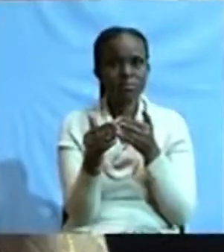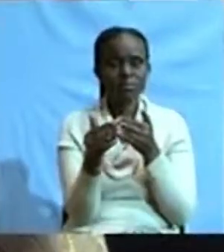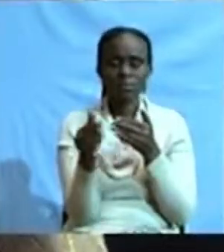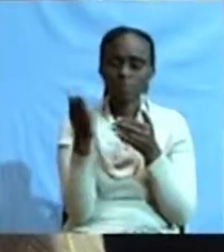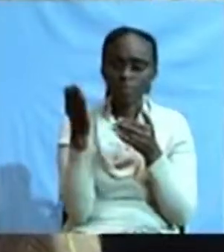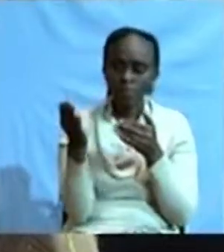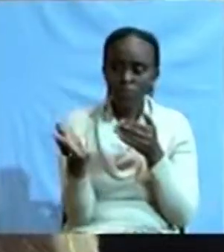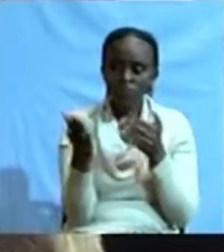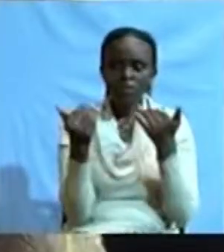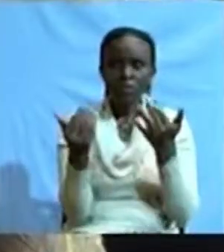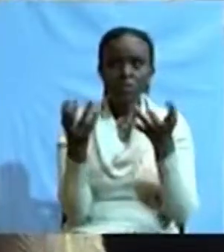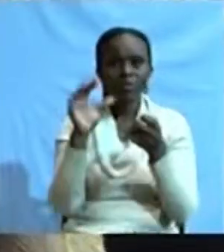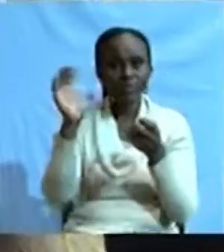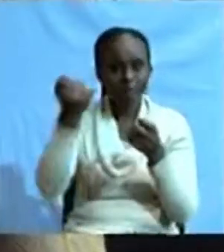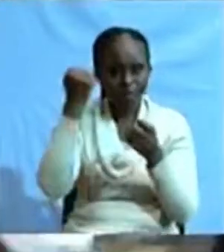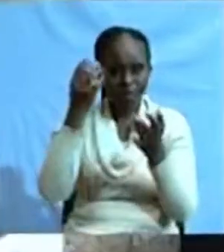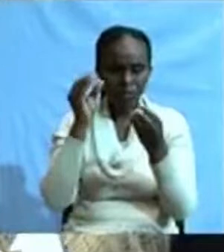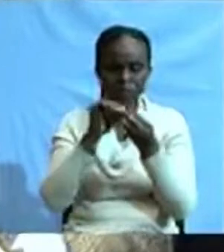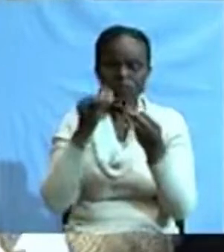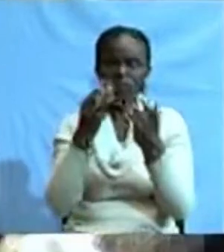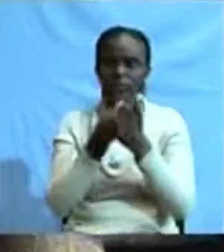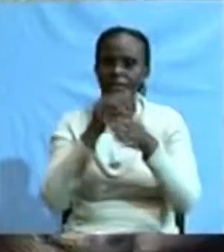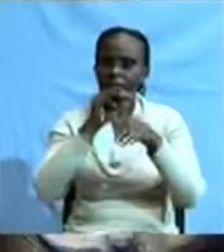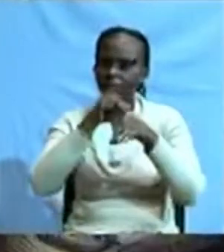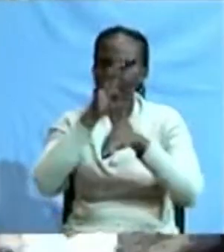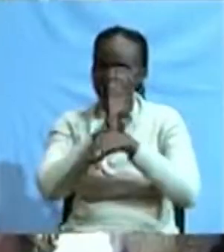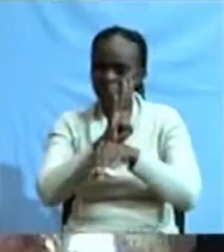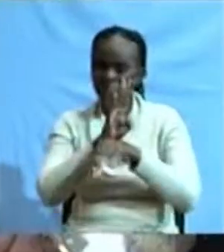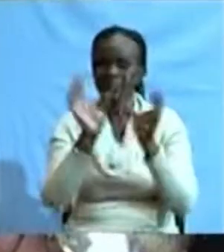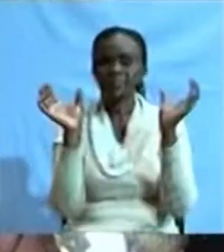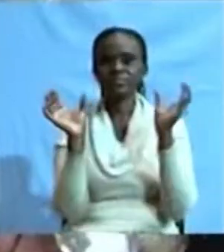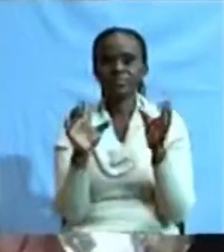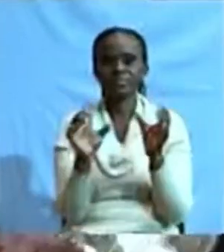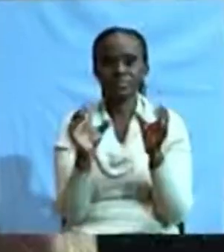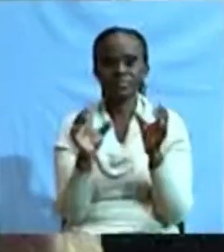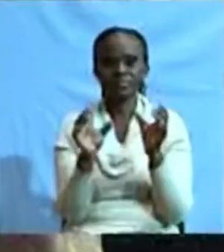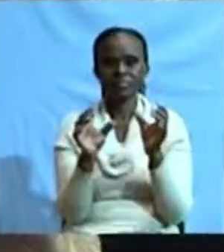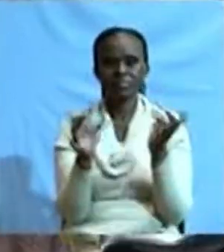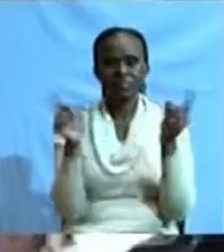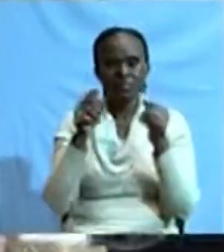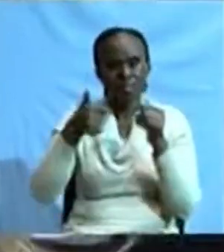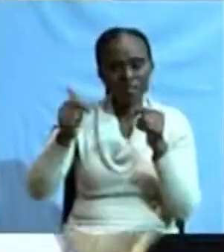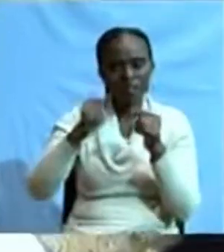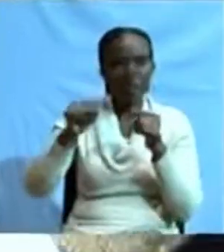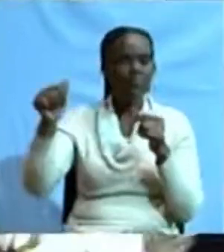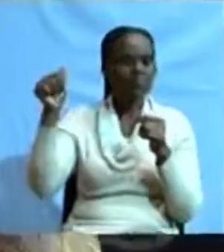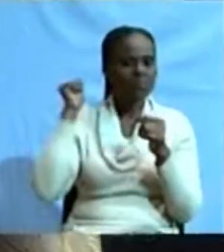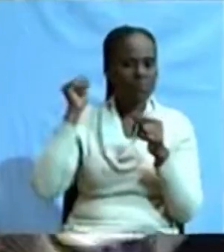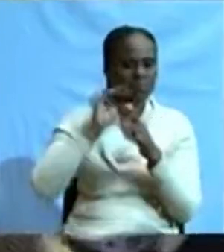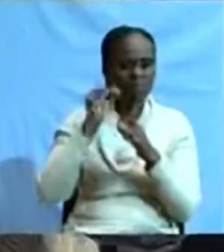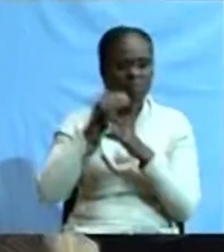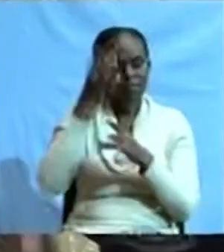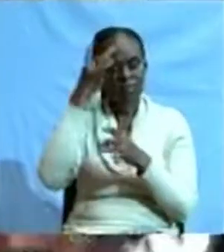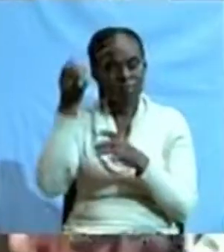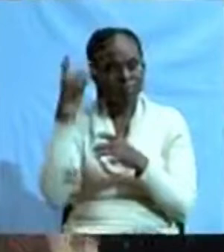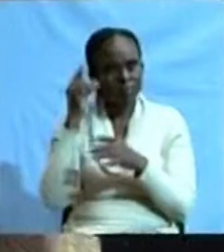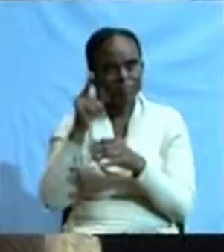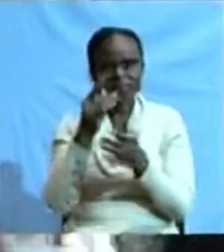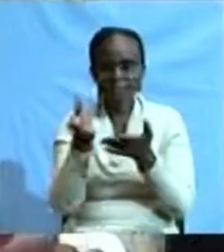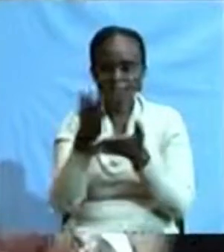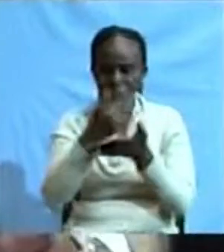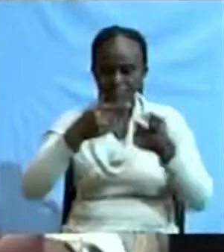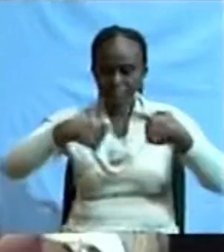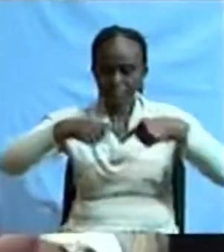you want to get more money as Mbala Municipal Council. When you refuse or you neglect to collect